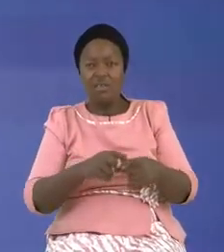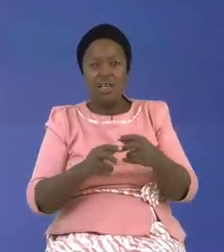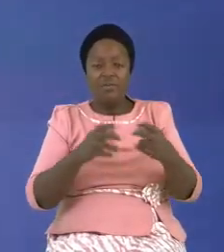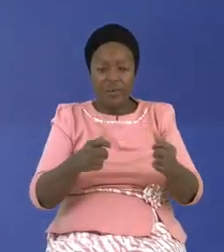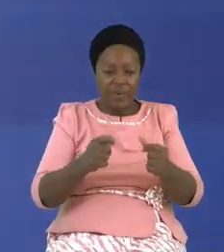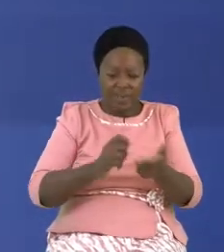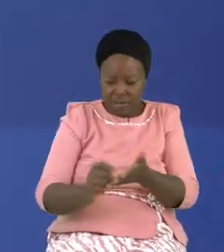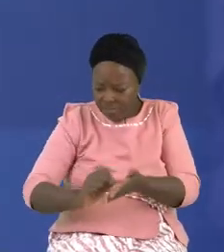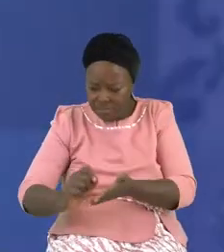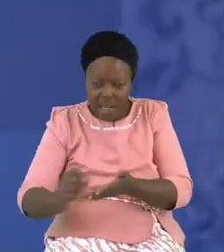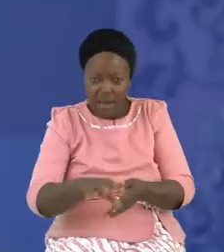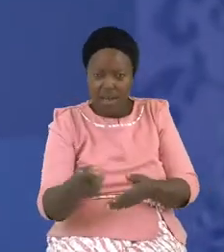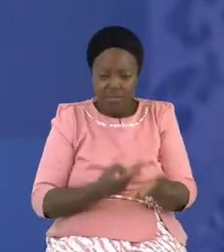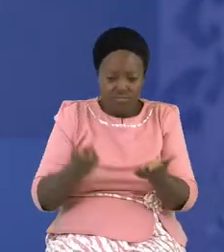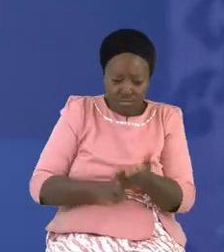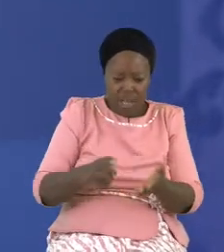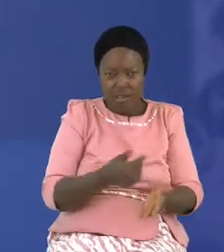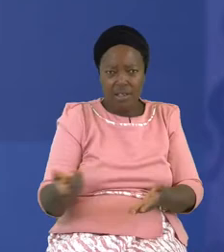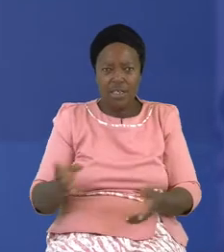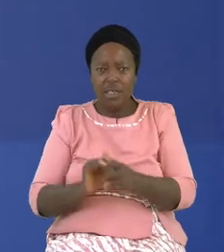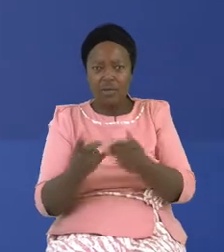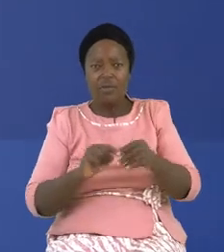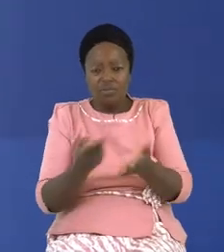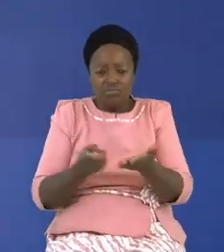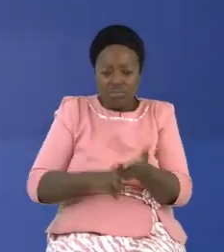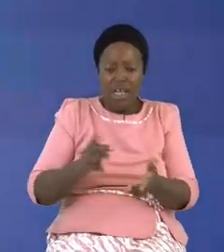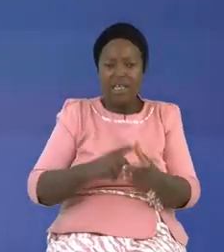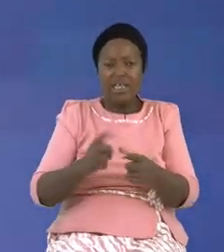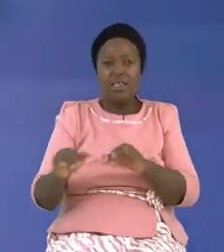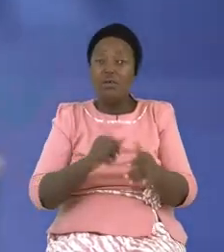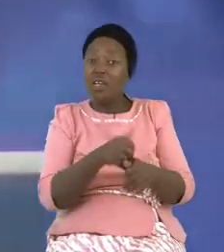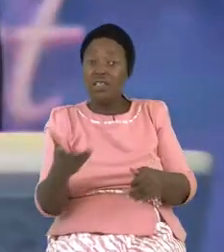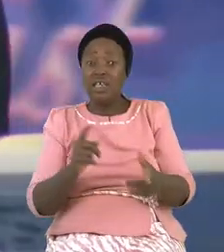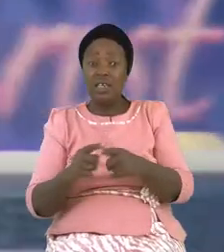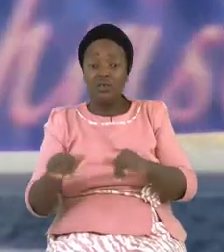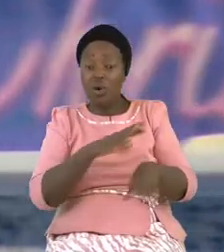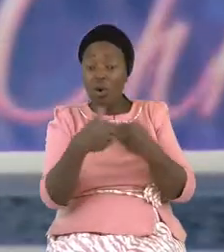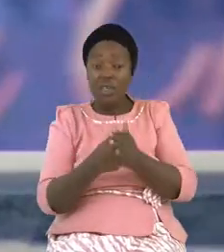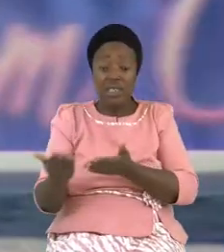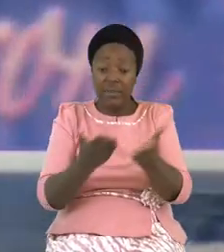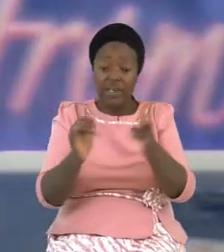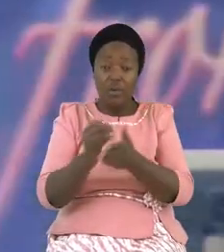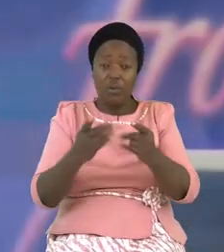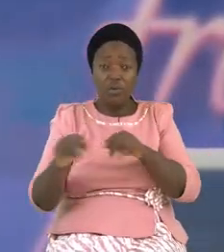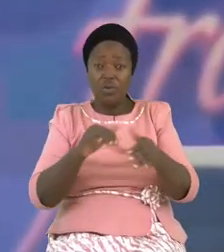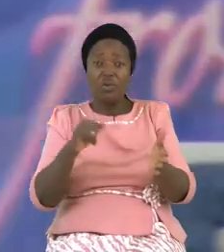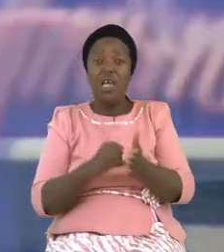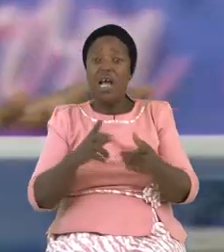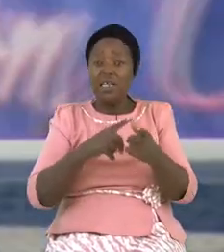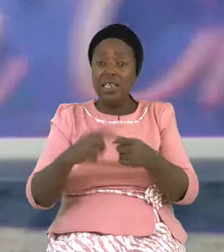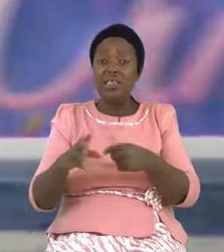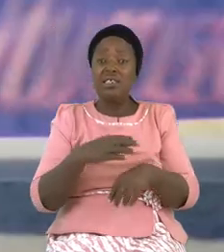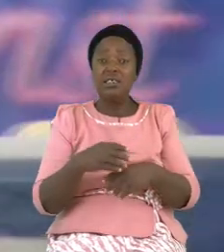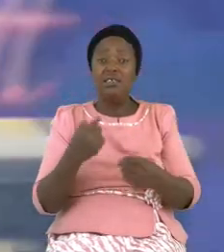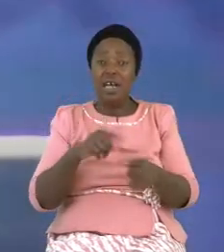whatever book they wanted to sign, and they did whatever, any sacrifice they wanted, devil wanted them to make. As they came